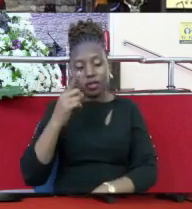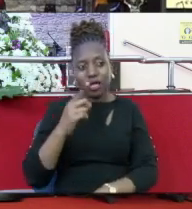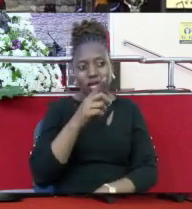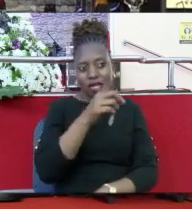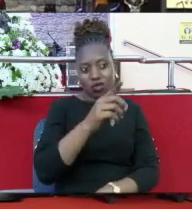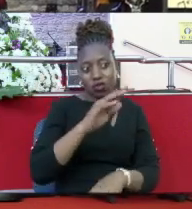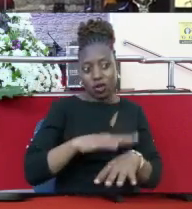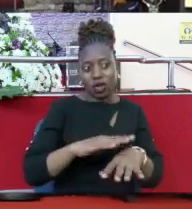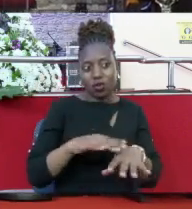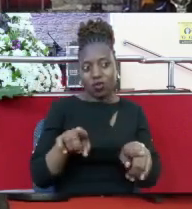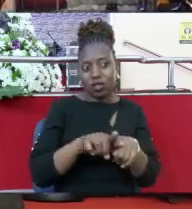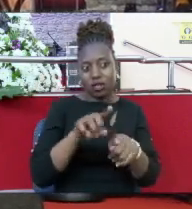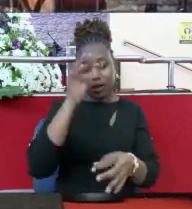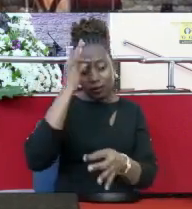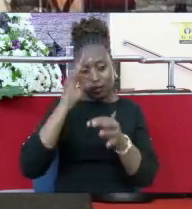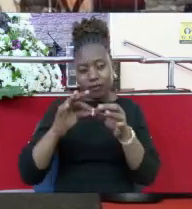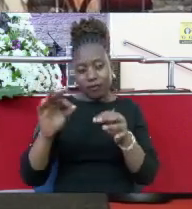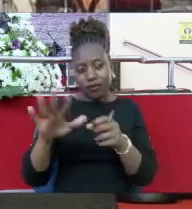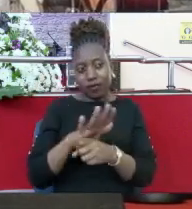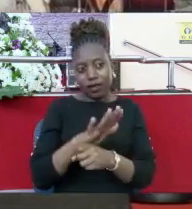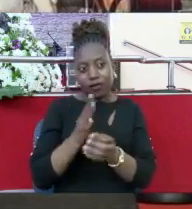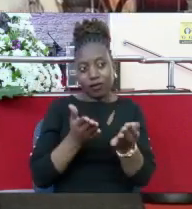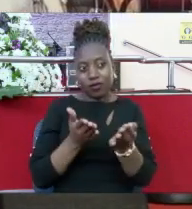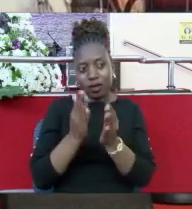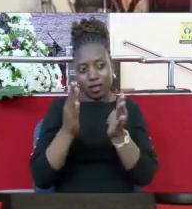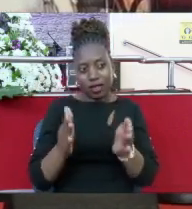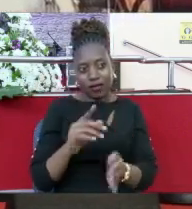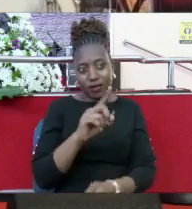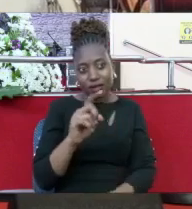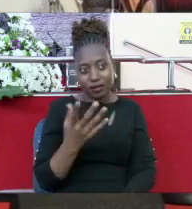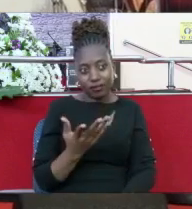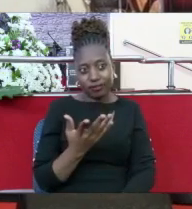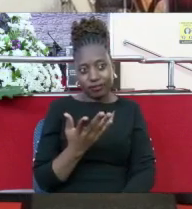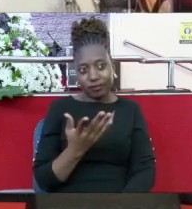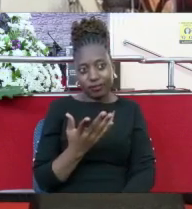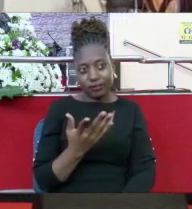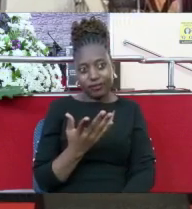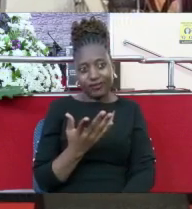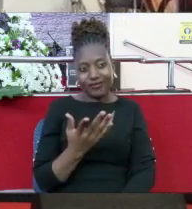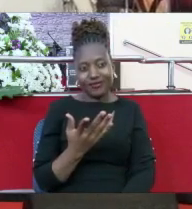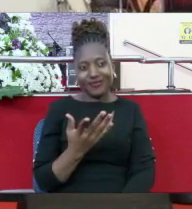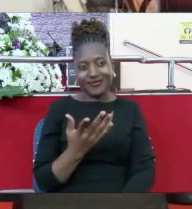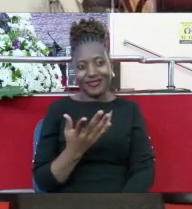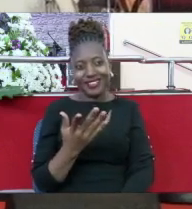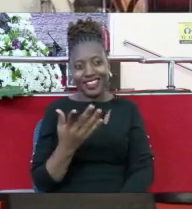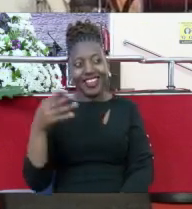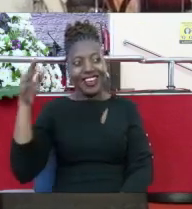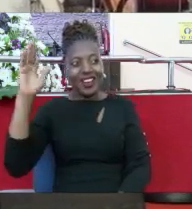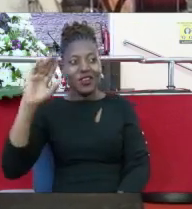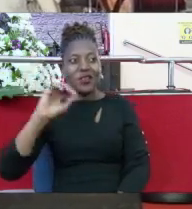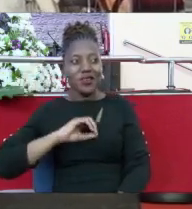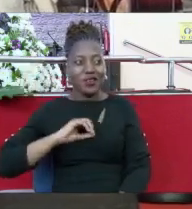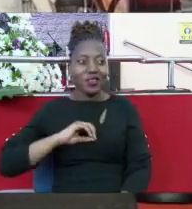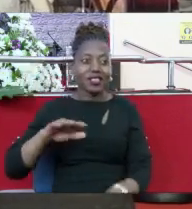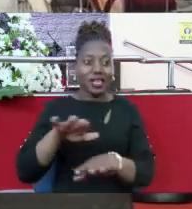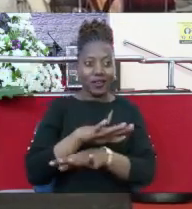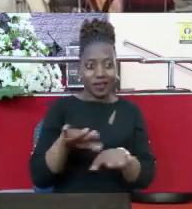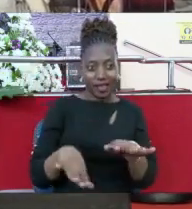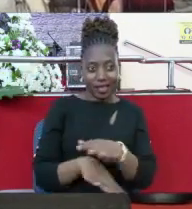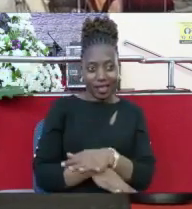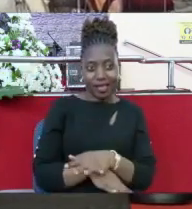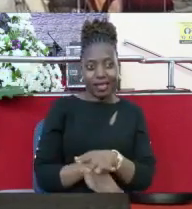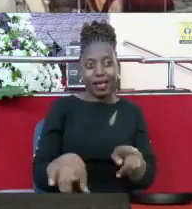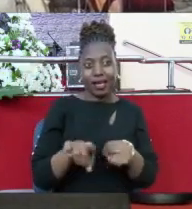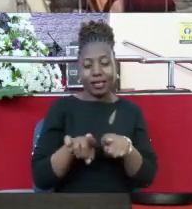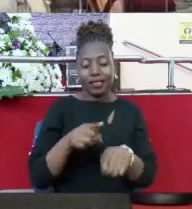Now we've said that ownership, God owns everything. We have responsibility. We